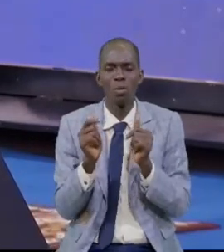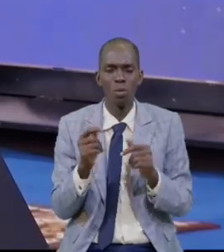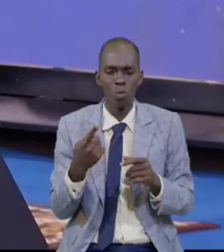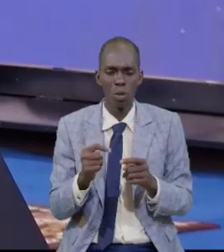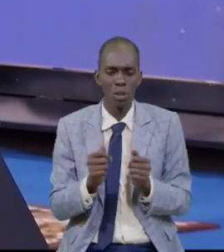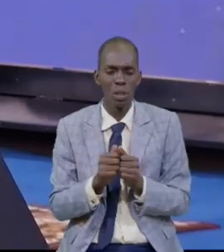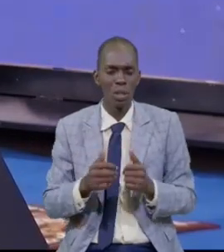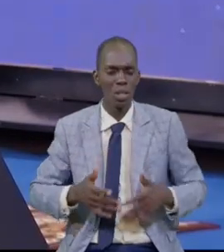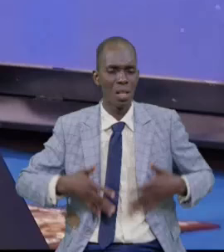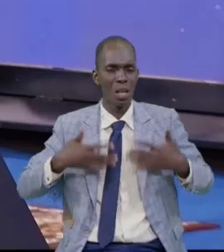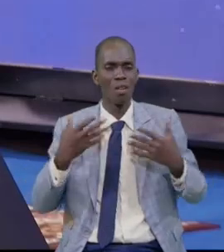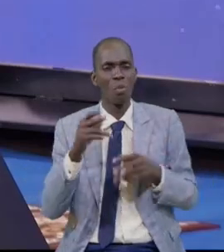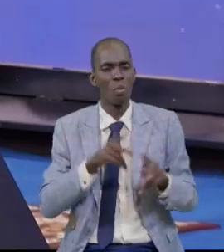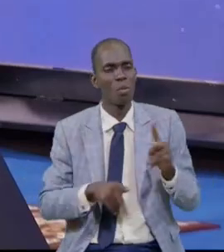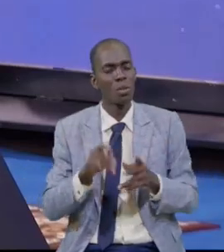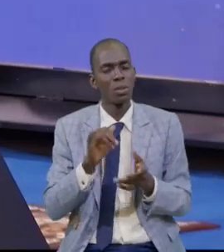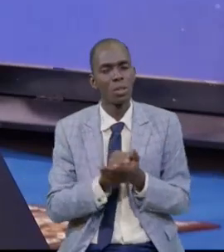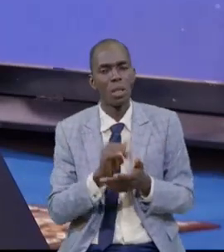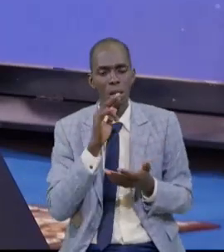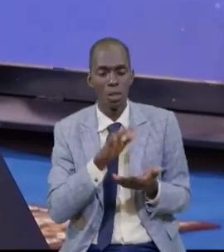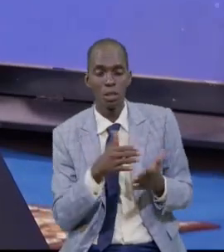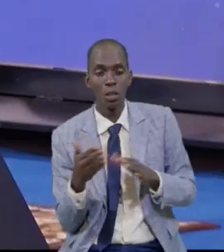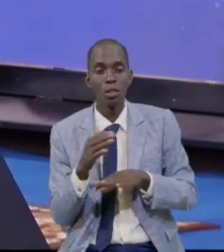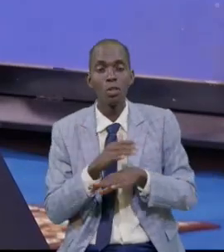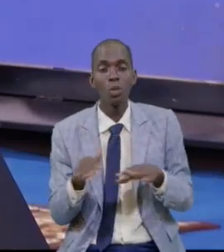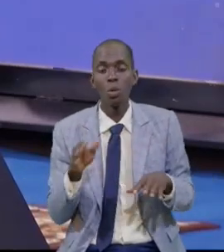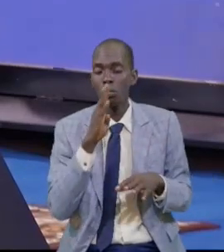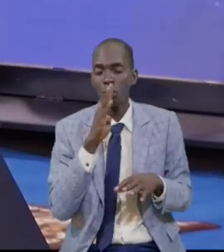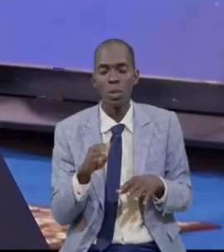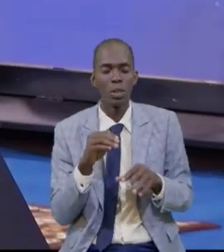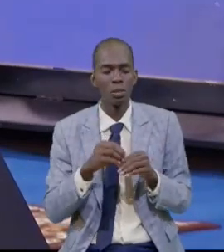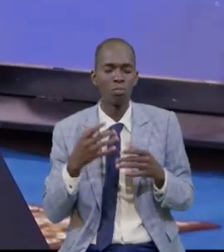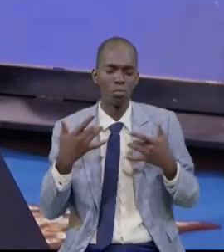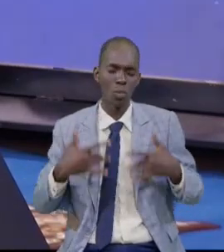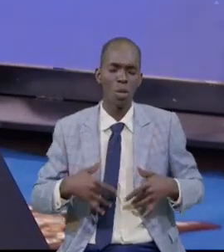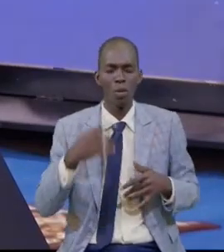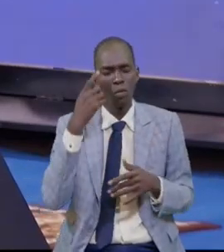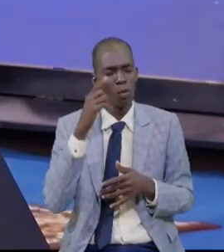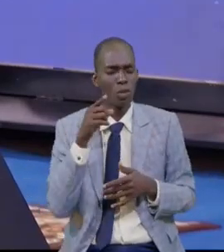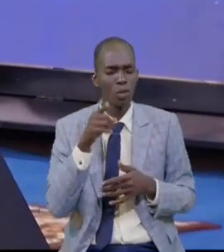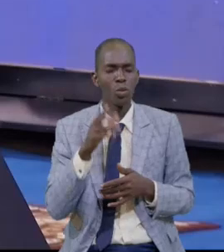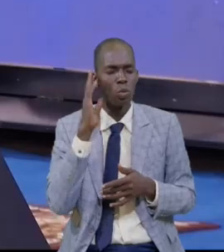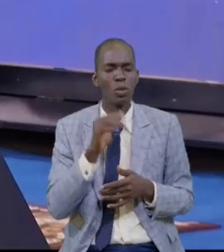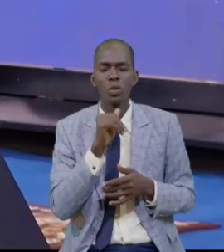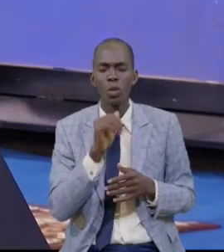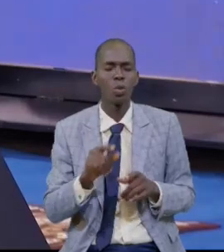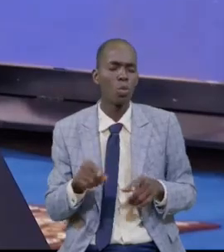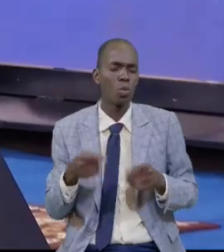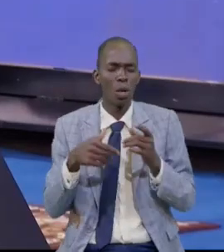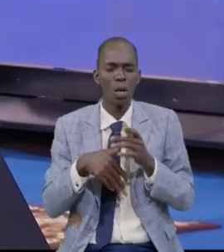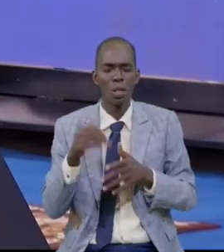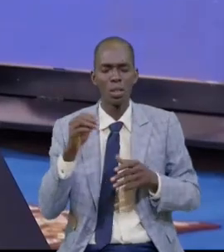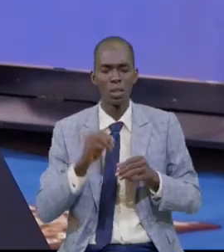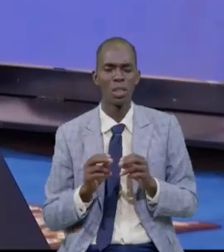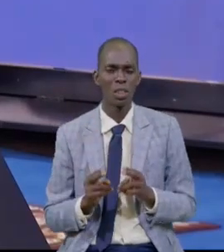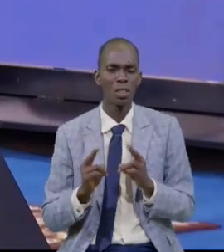be in a hurry, for ye shall not go out with haste, but no go by night, for